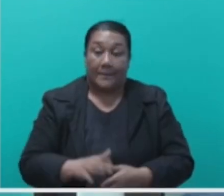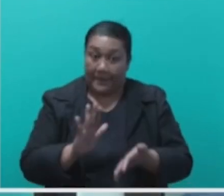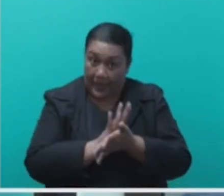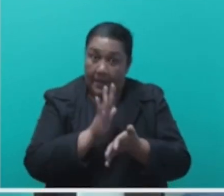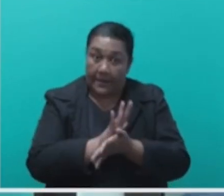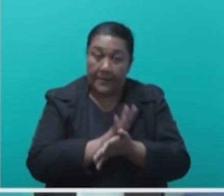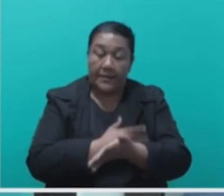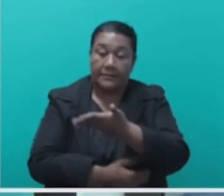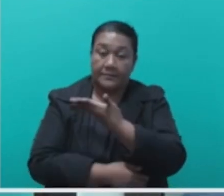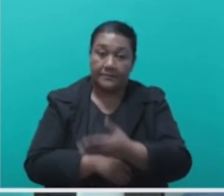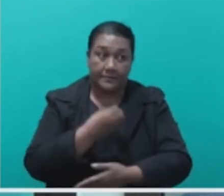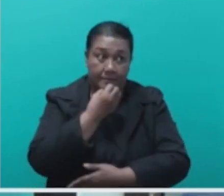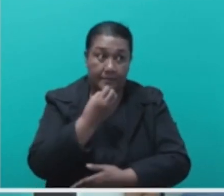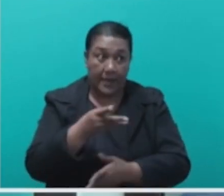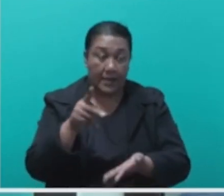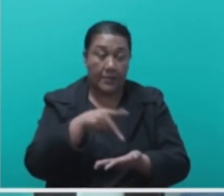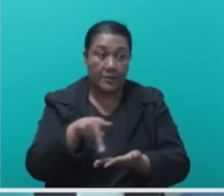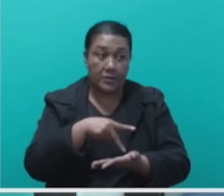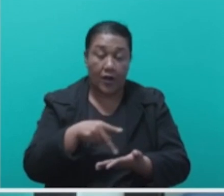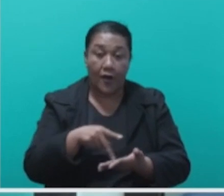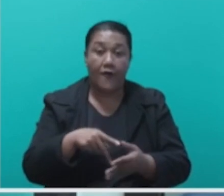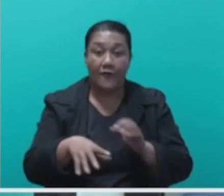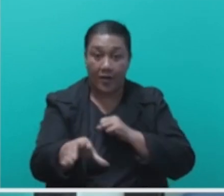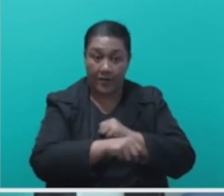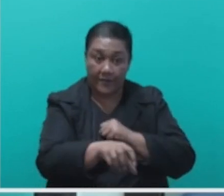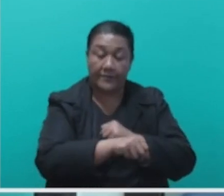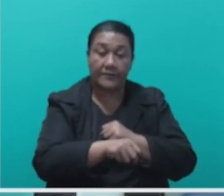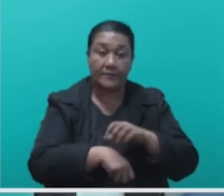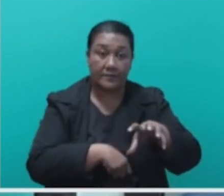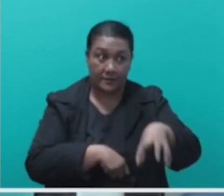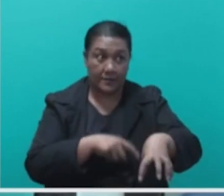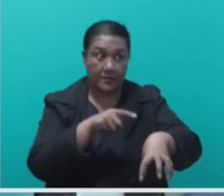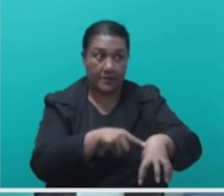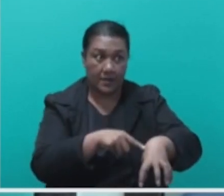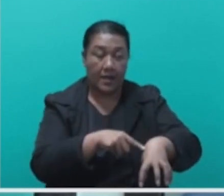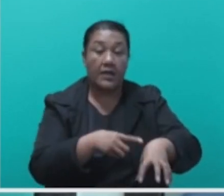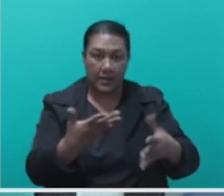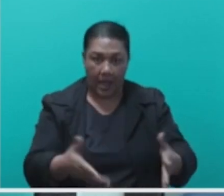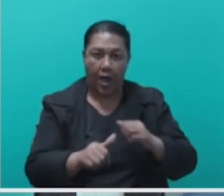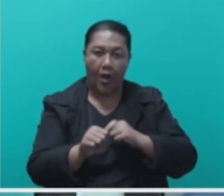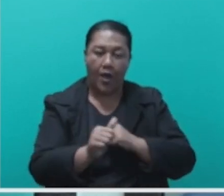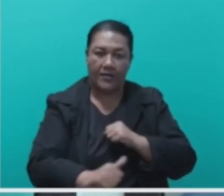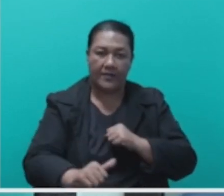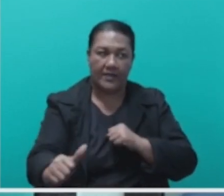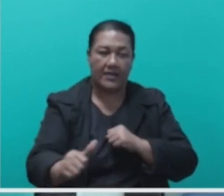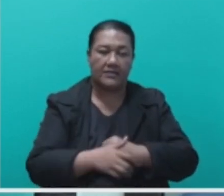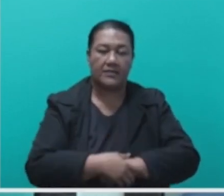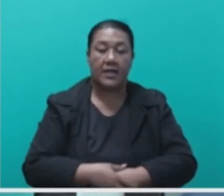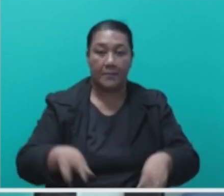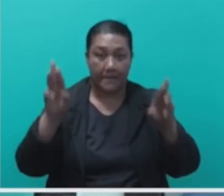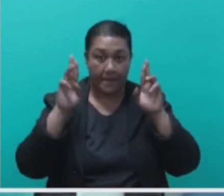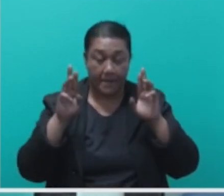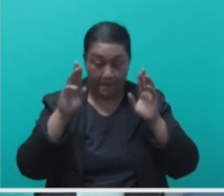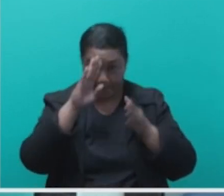Mr. Speaker, sir, the position of Commissioner of FICAC has recently been advertised, and it is my hope